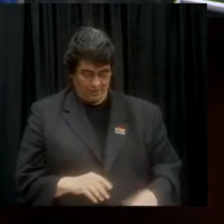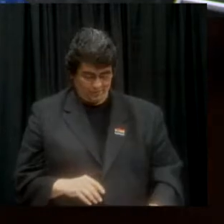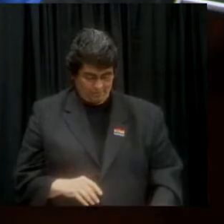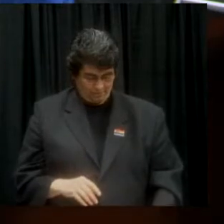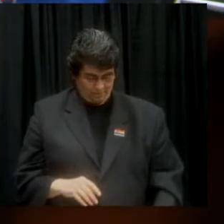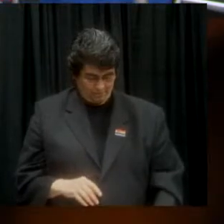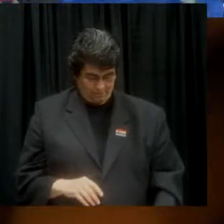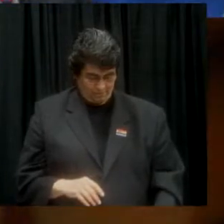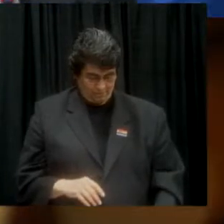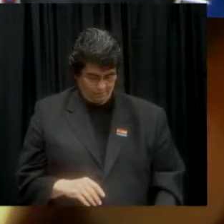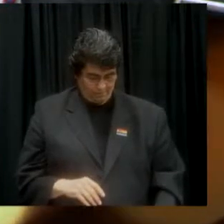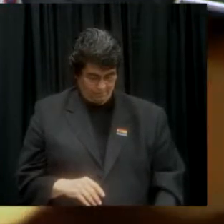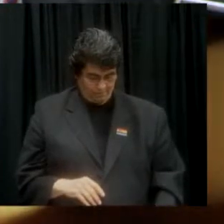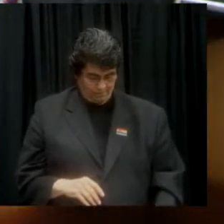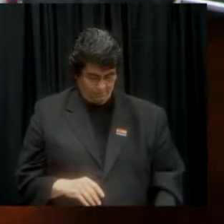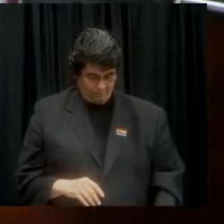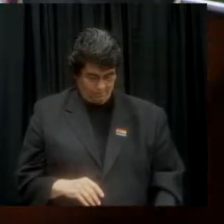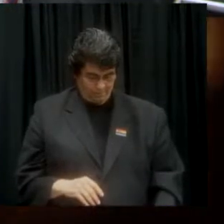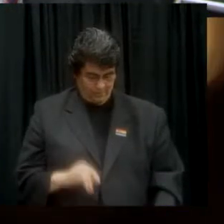Kayshawn Bruno.